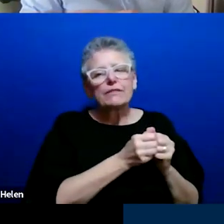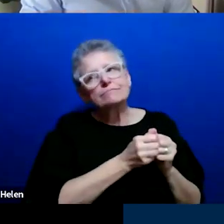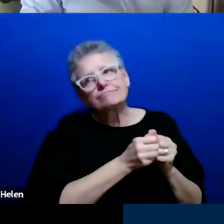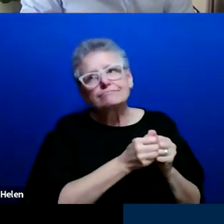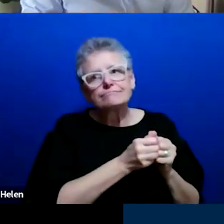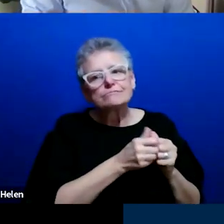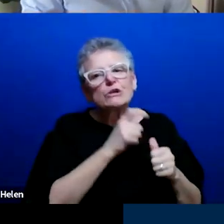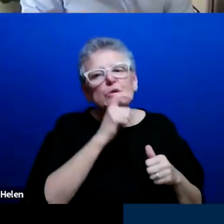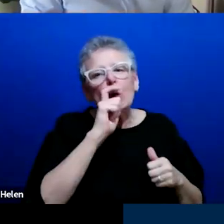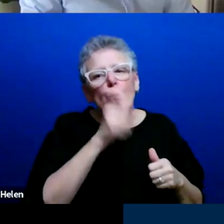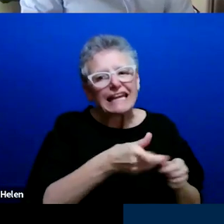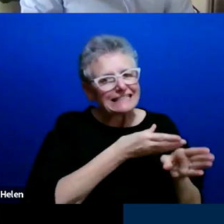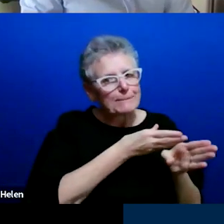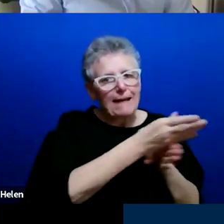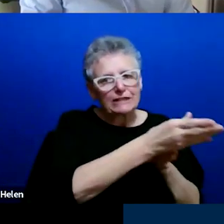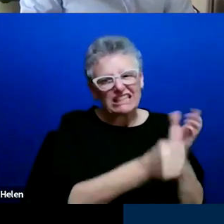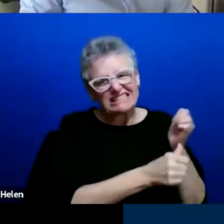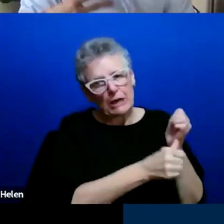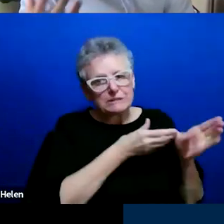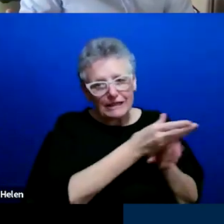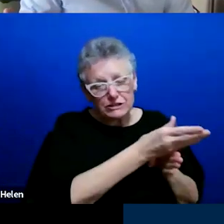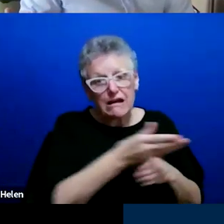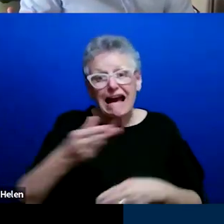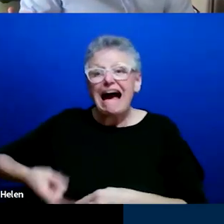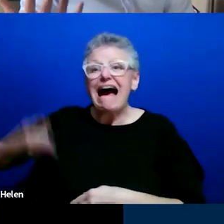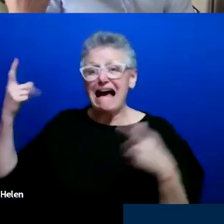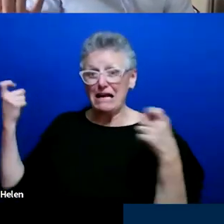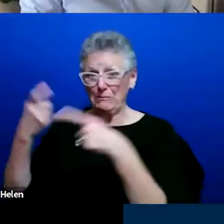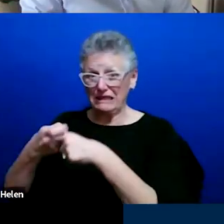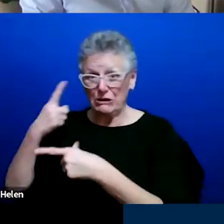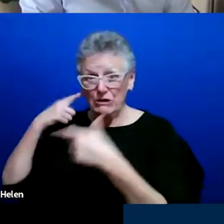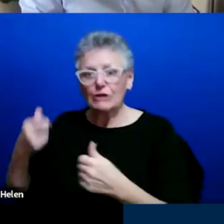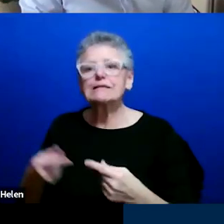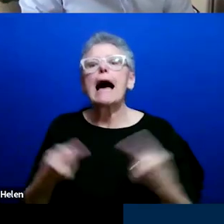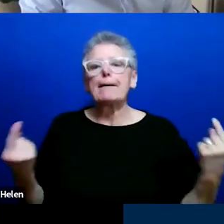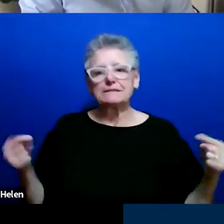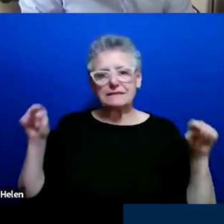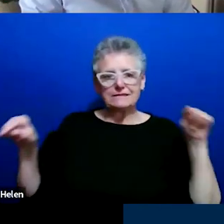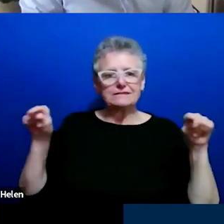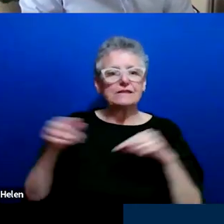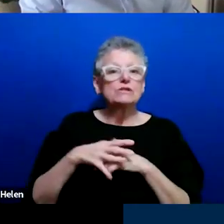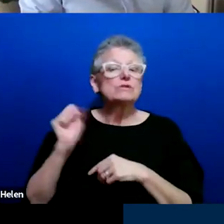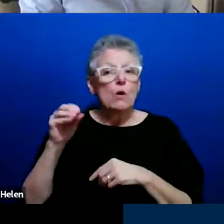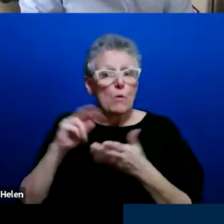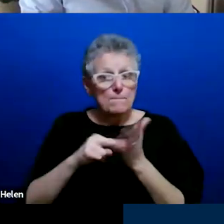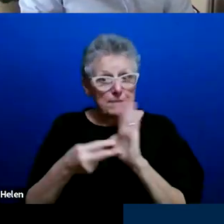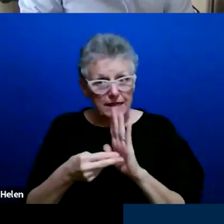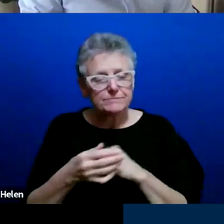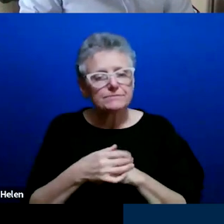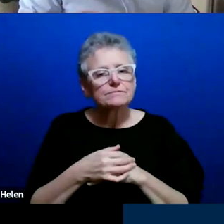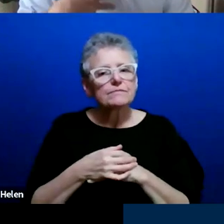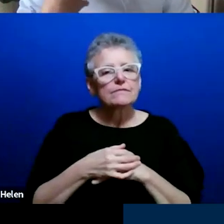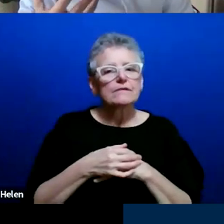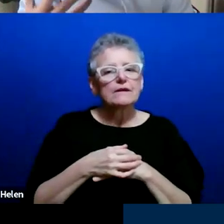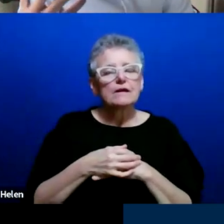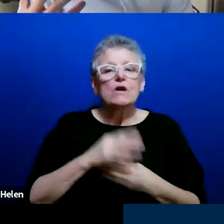you don't need a subspecialist. So high complexity hearing loss is the opposite. So